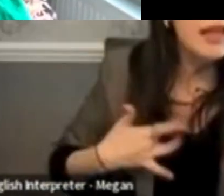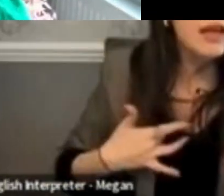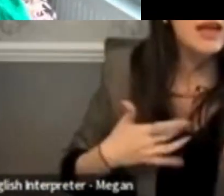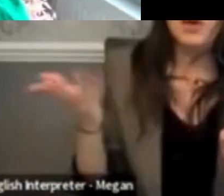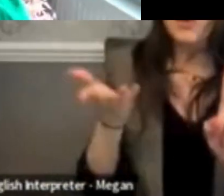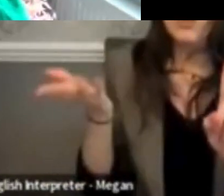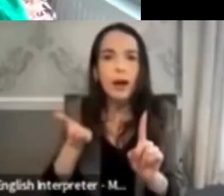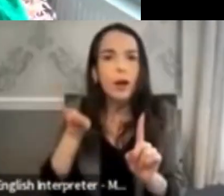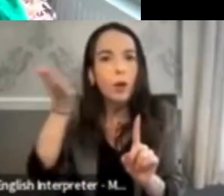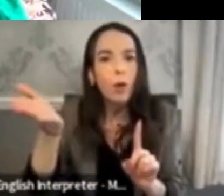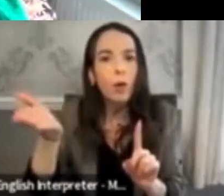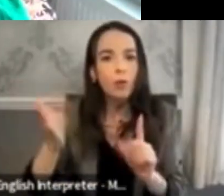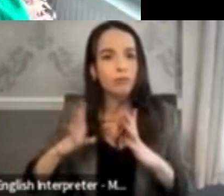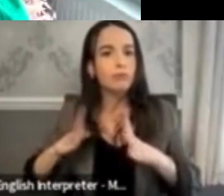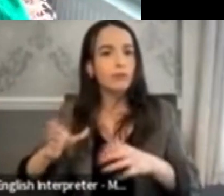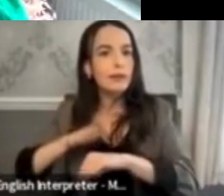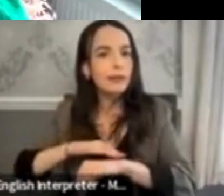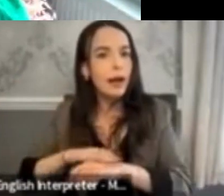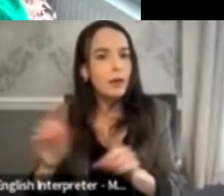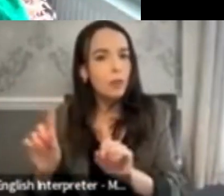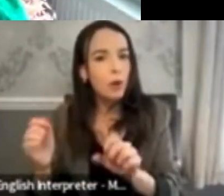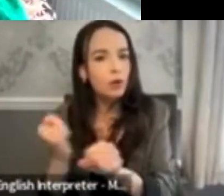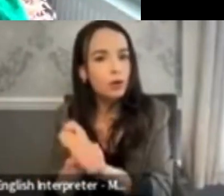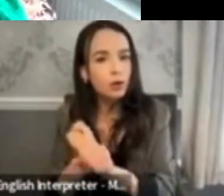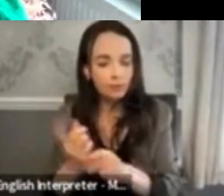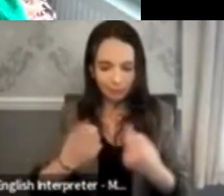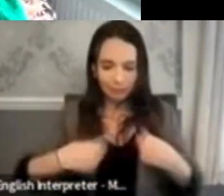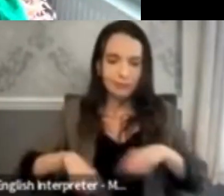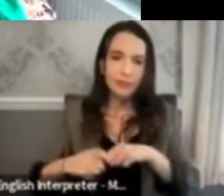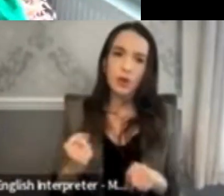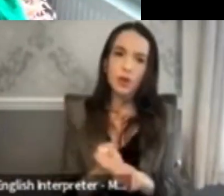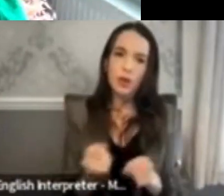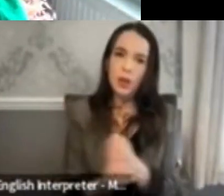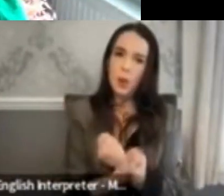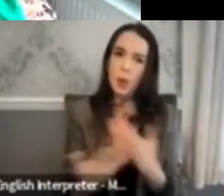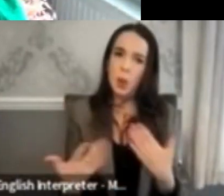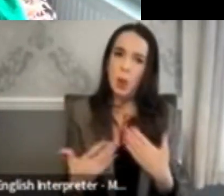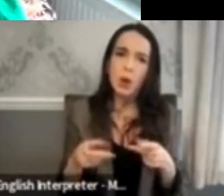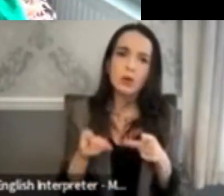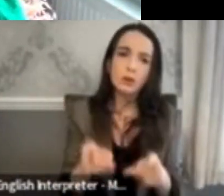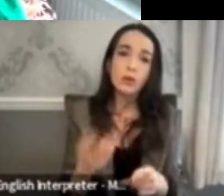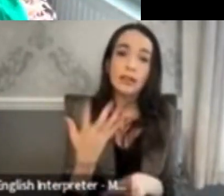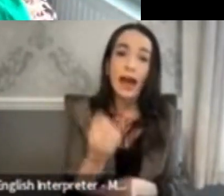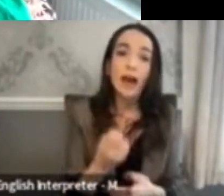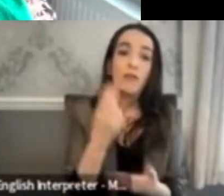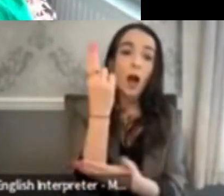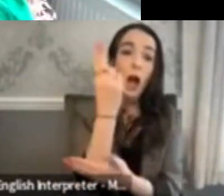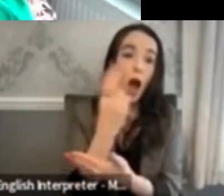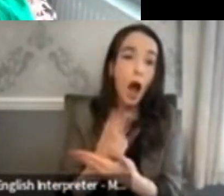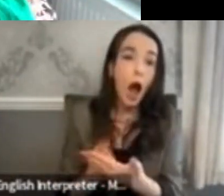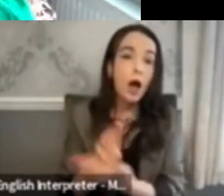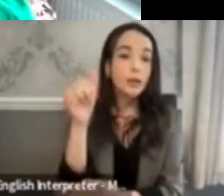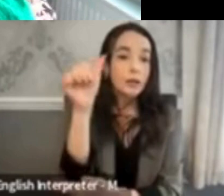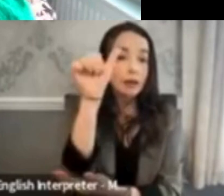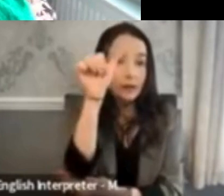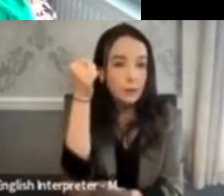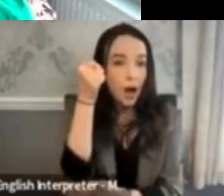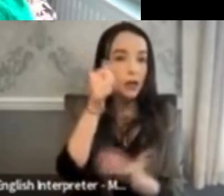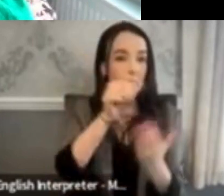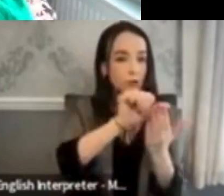we're doing that in a number of ways. Obviously, we have our ArtsMark programme where we're advocating to support schools to